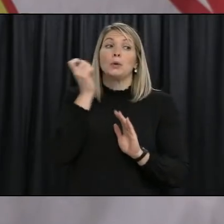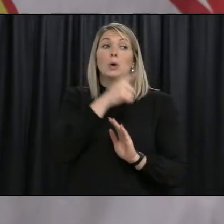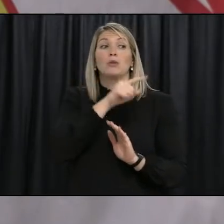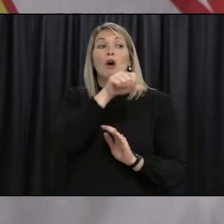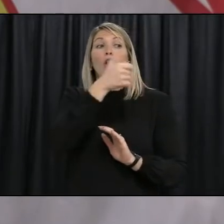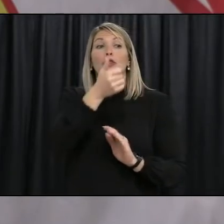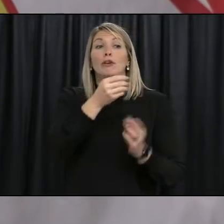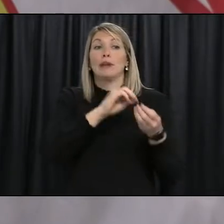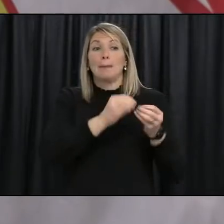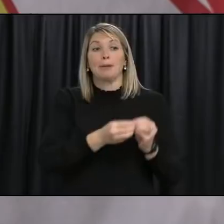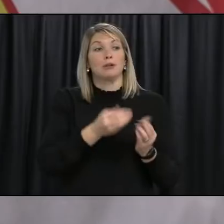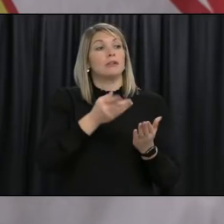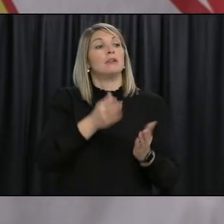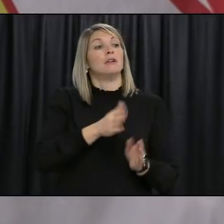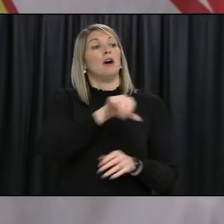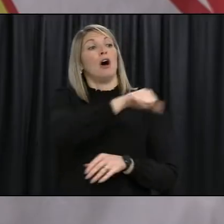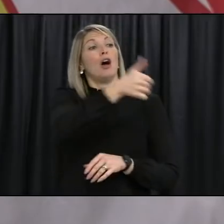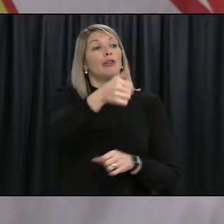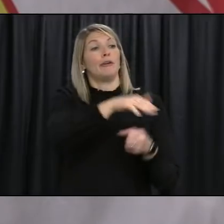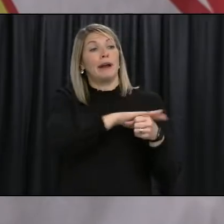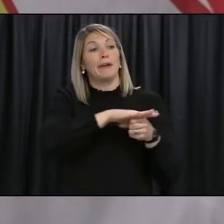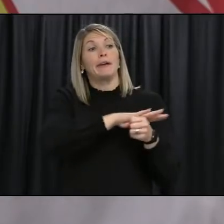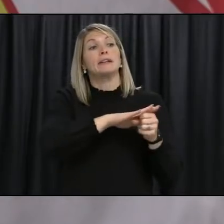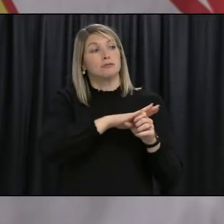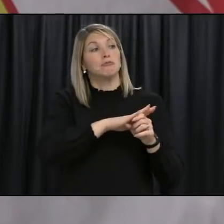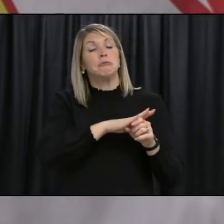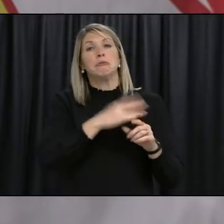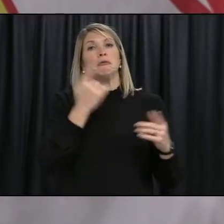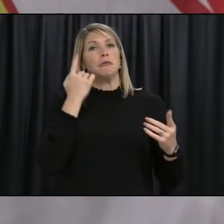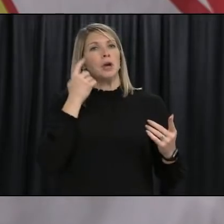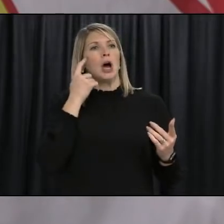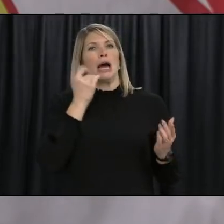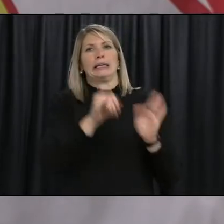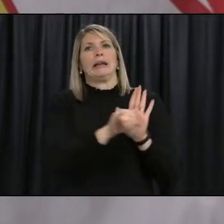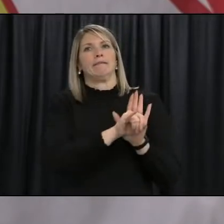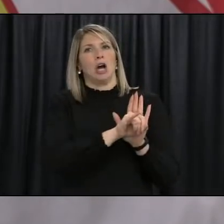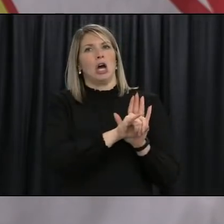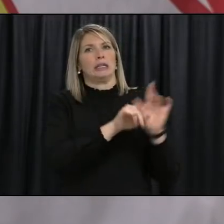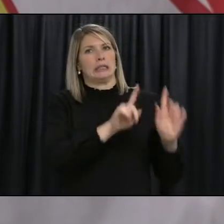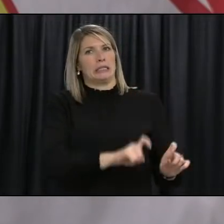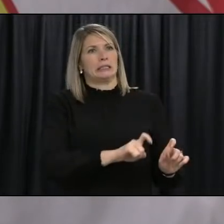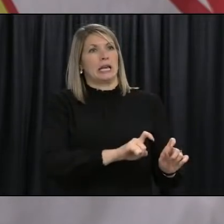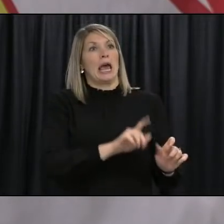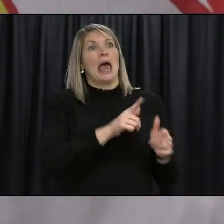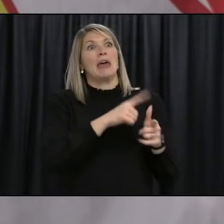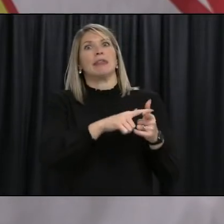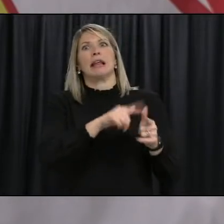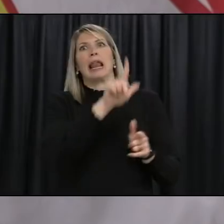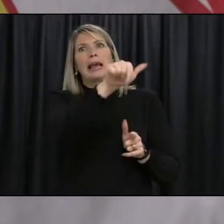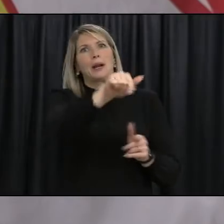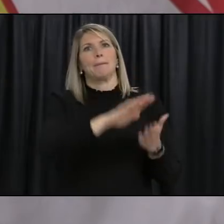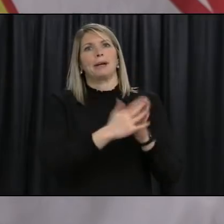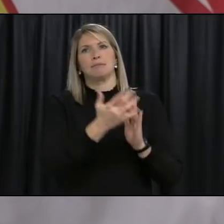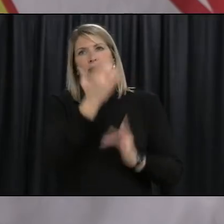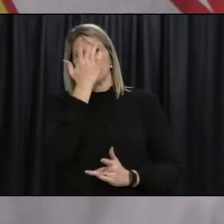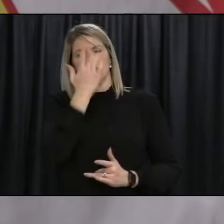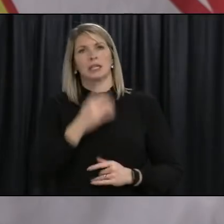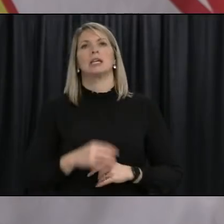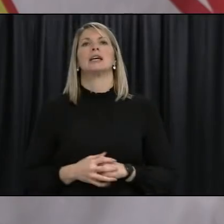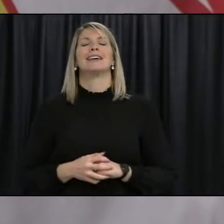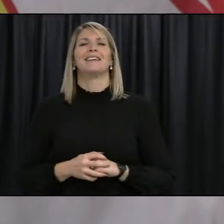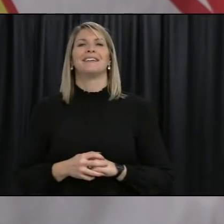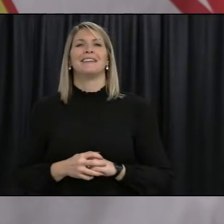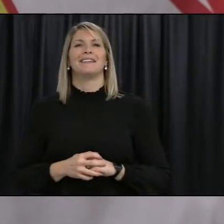case. So, you know, we have to look carefully at how we can use that. There's logistical challenges with that.